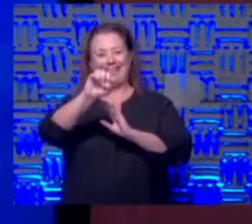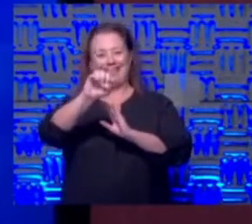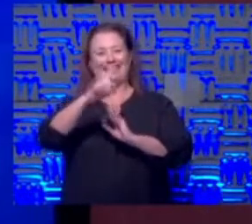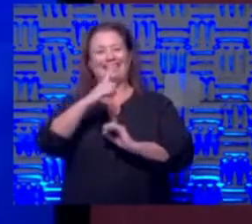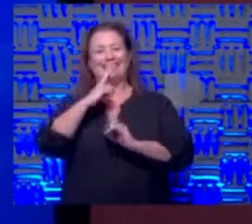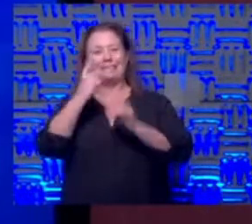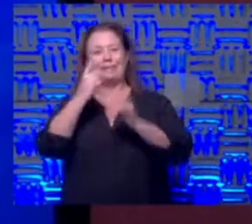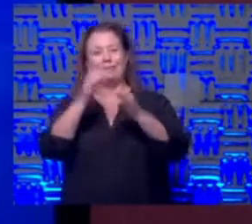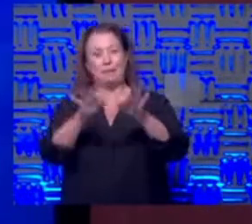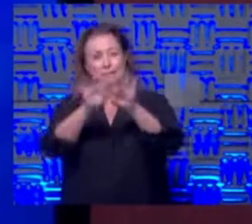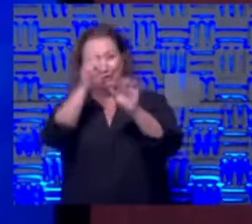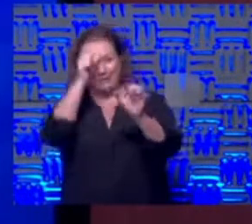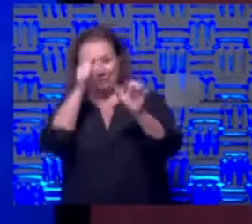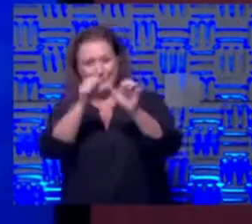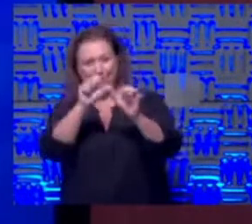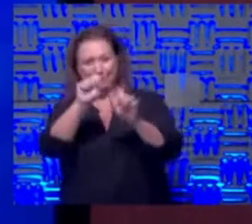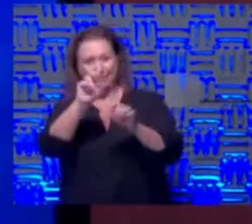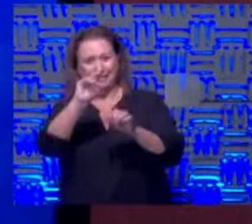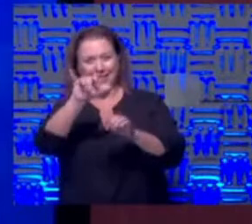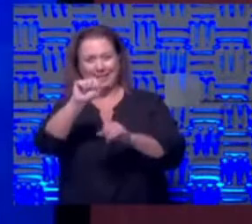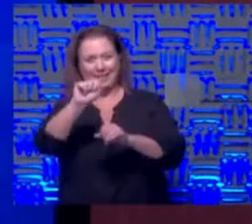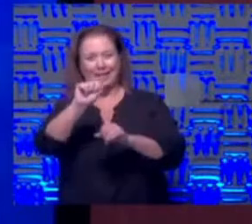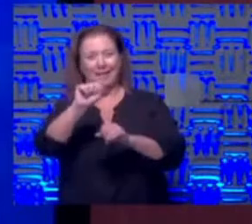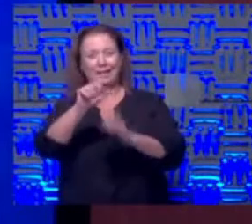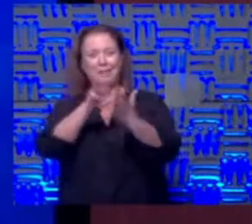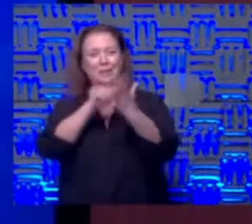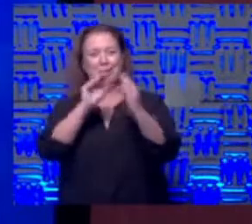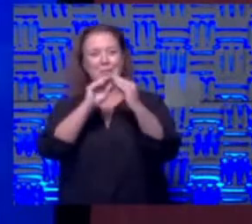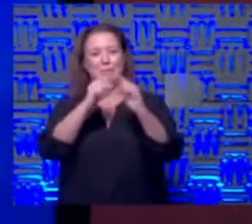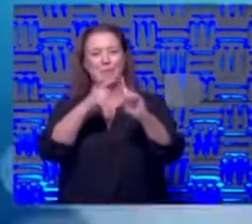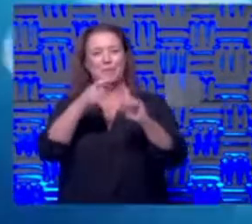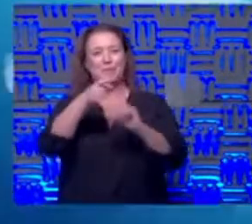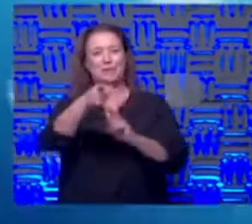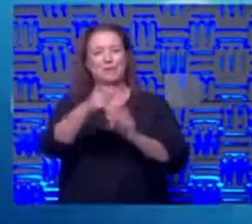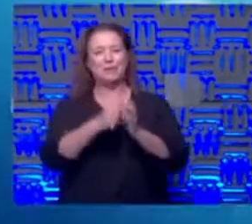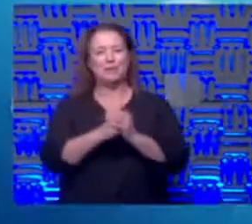us. You remember Sunny? If you don't, you're about to learn more.